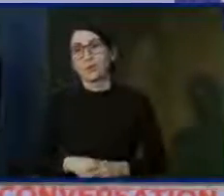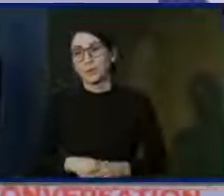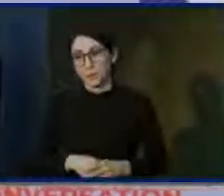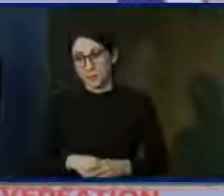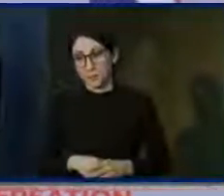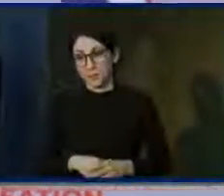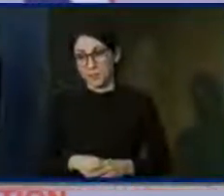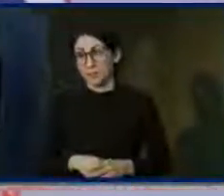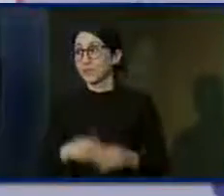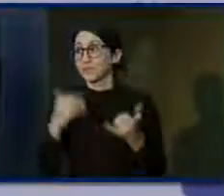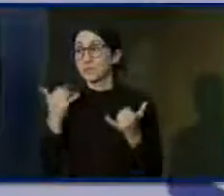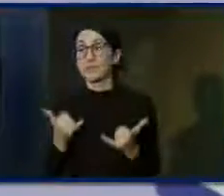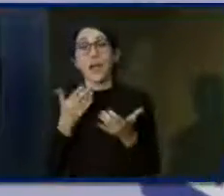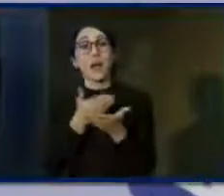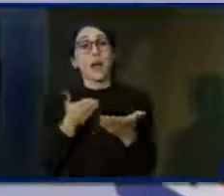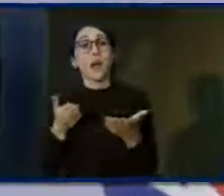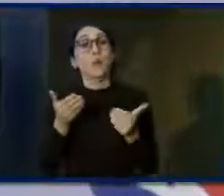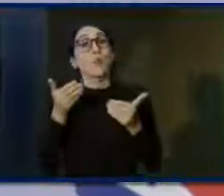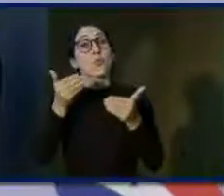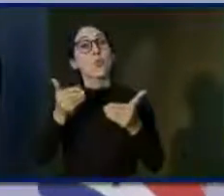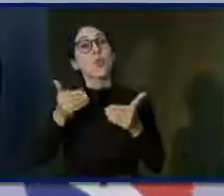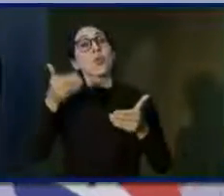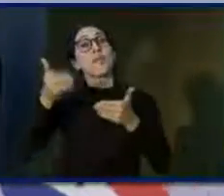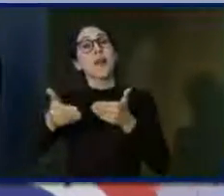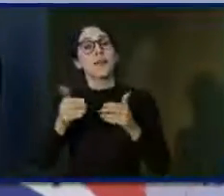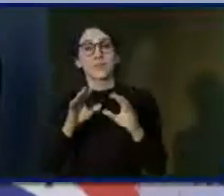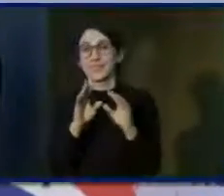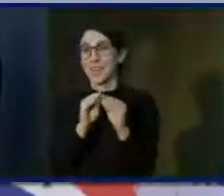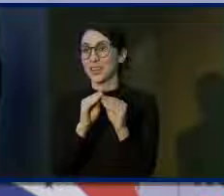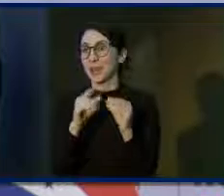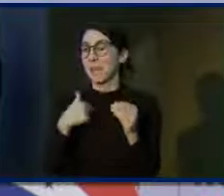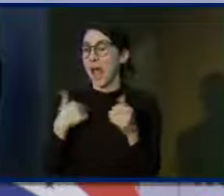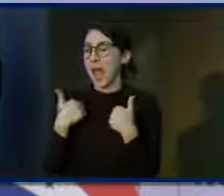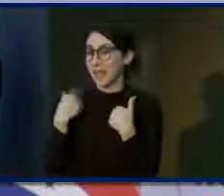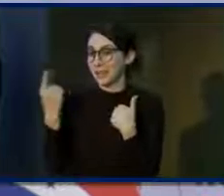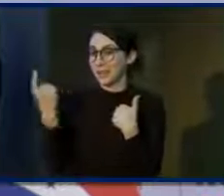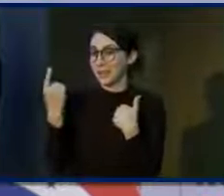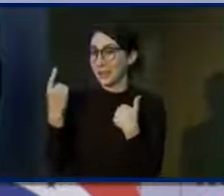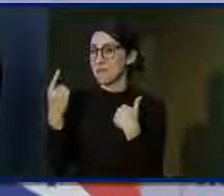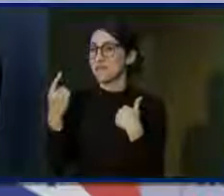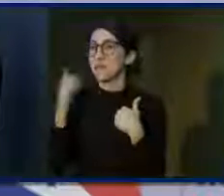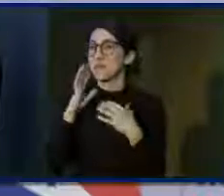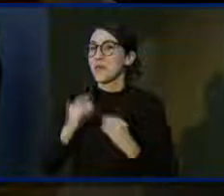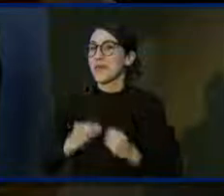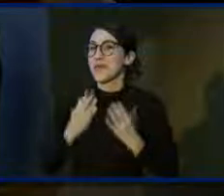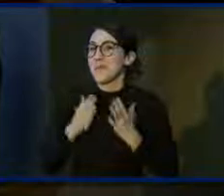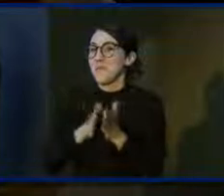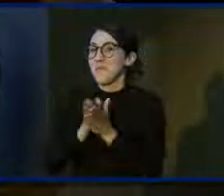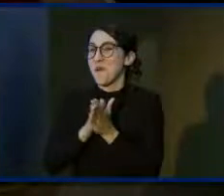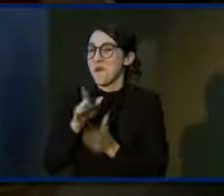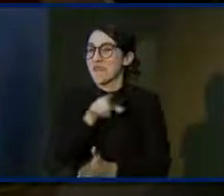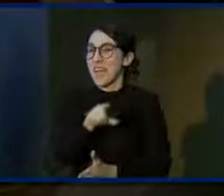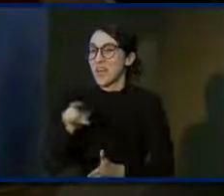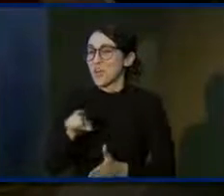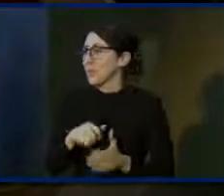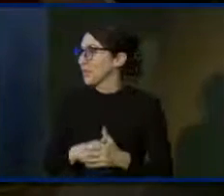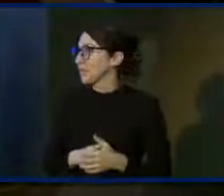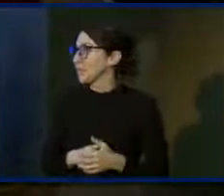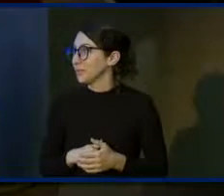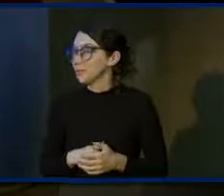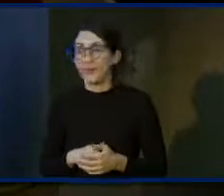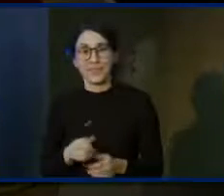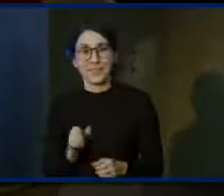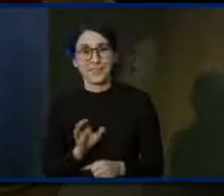to go to your next session, but I got something for you that's going to motivate y'all to get there. Go. You ready?